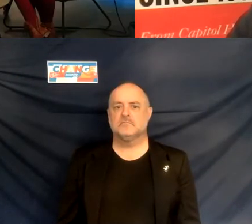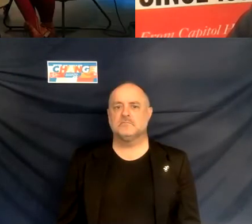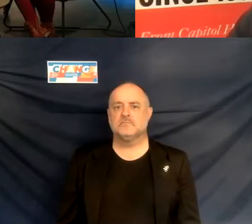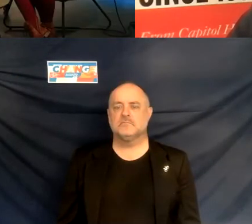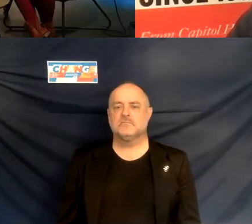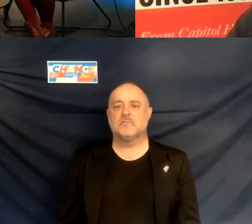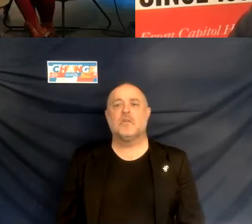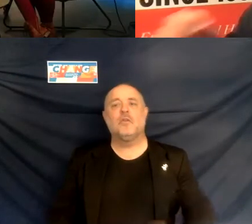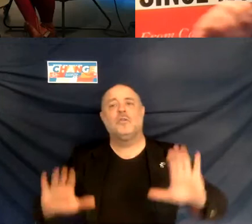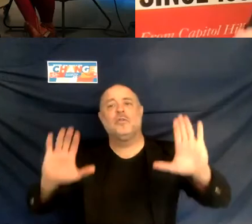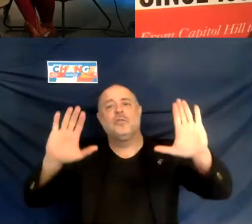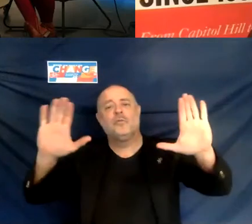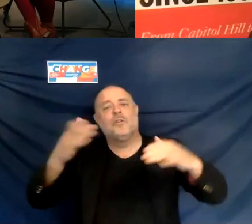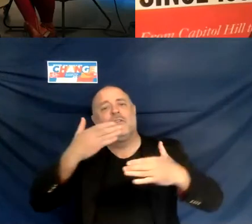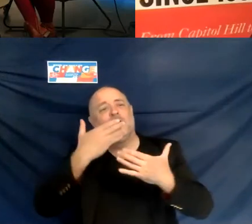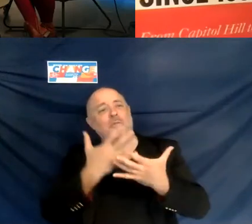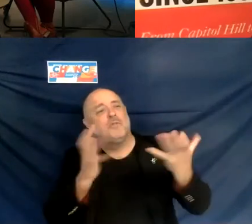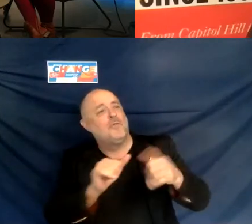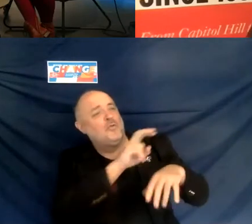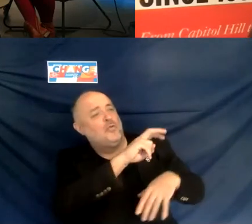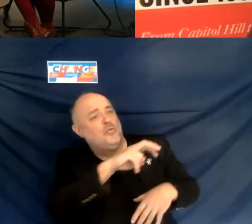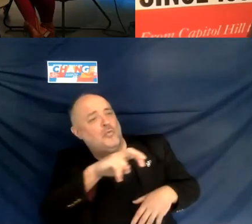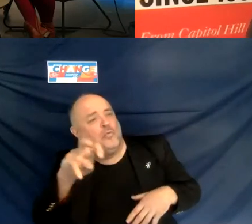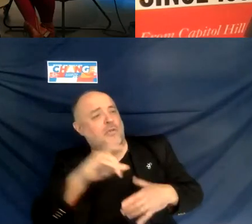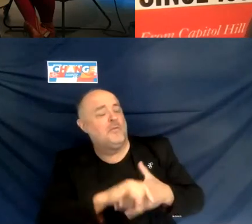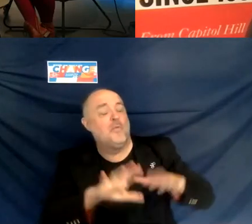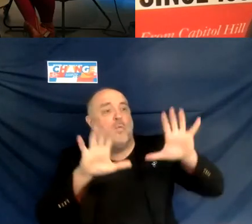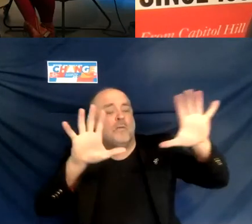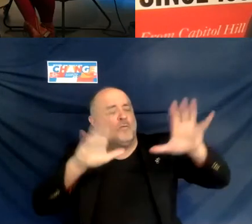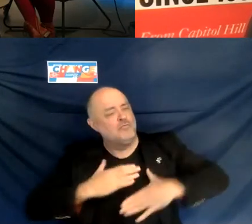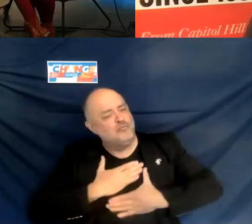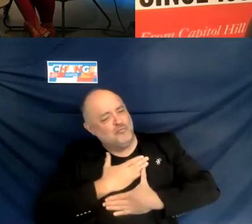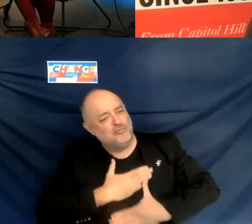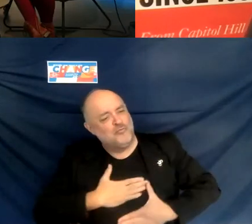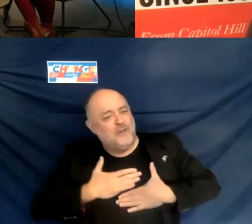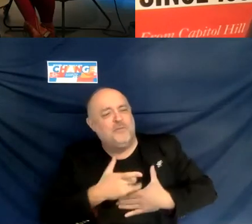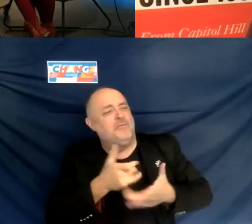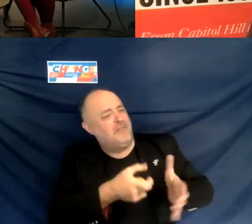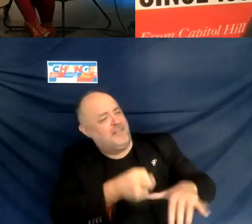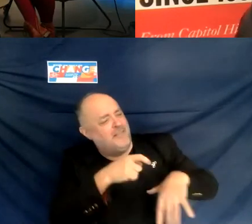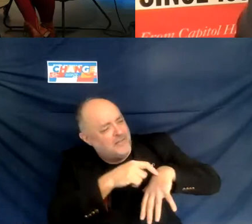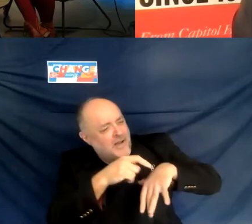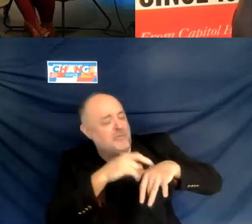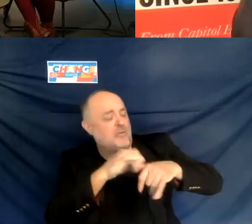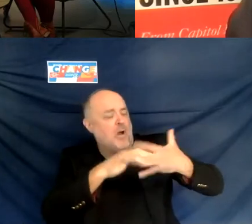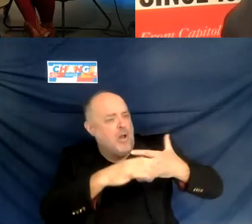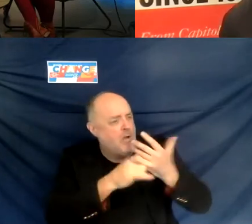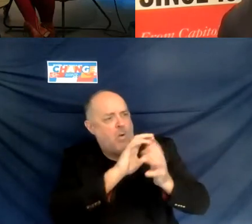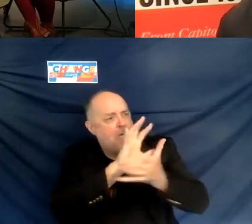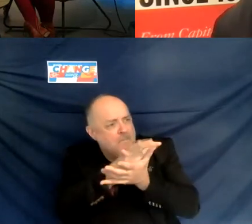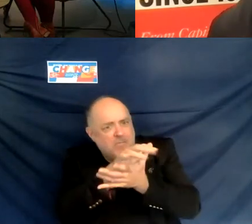Great. Well, thanks so much for the tour. That was amazing. Really, really appreciate you taking the time to do all of that,